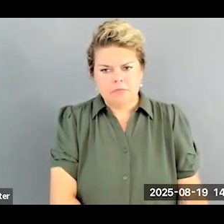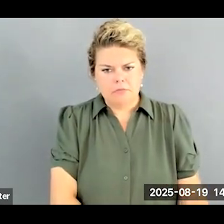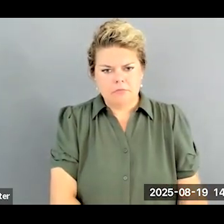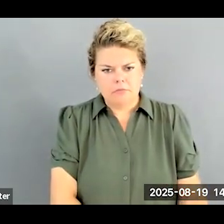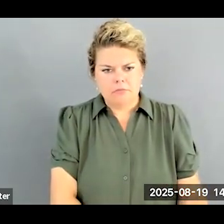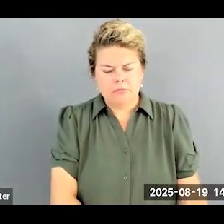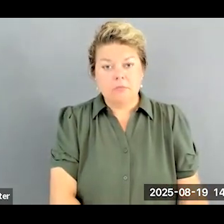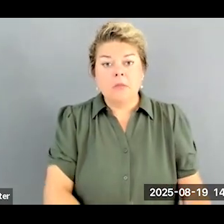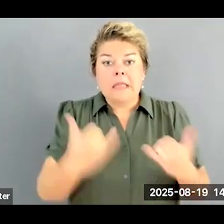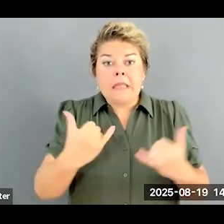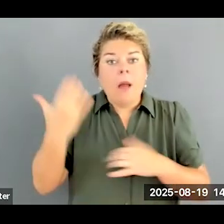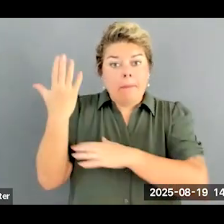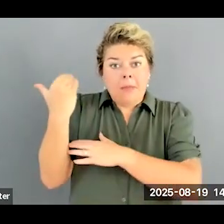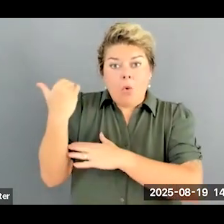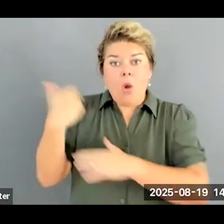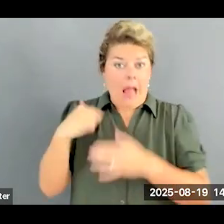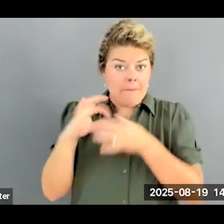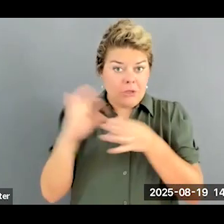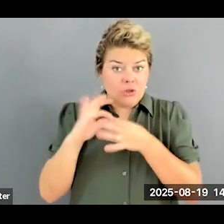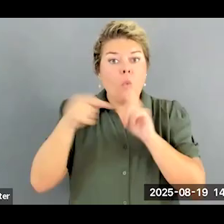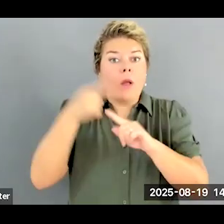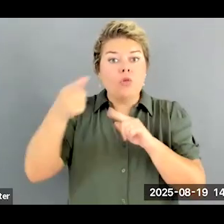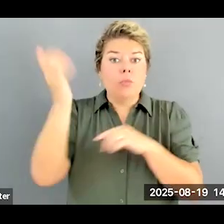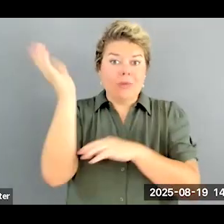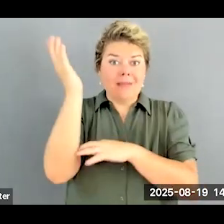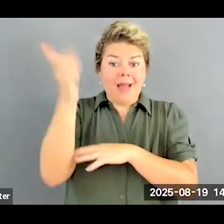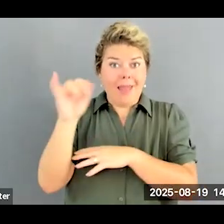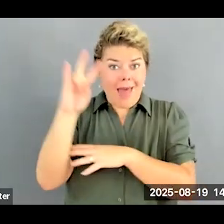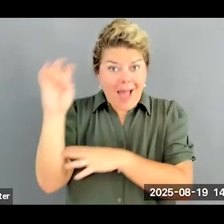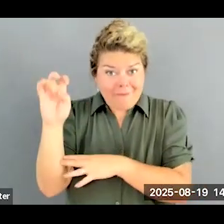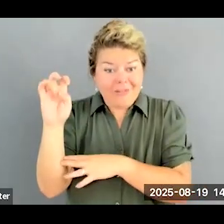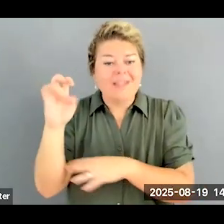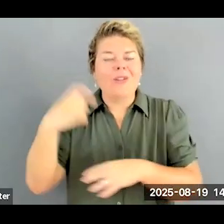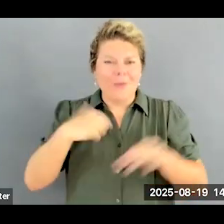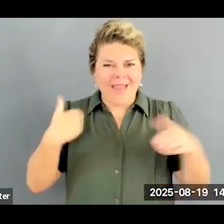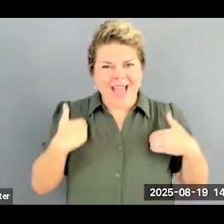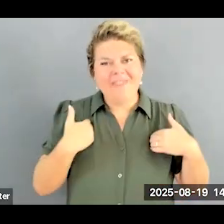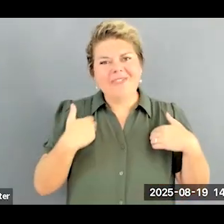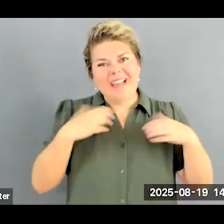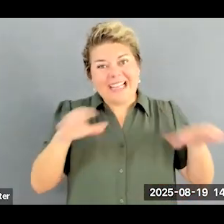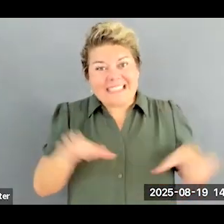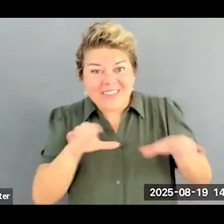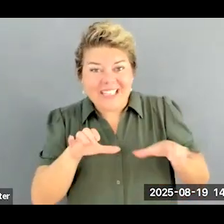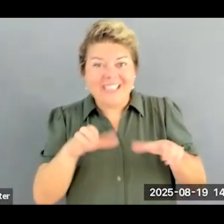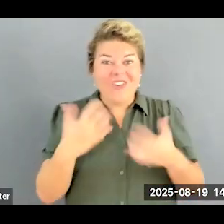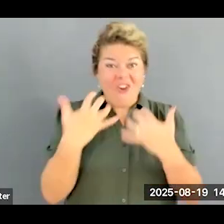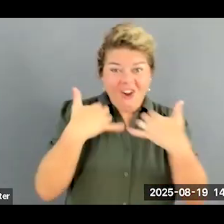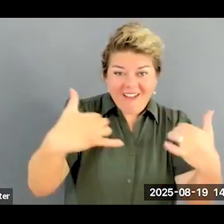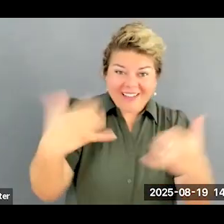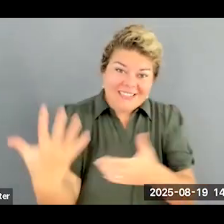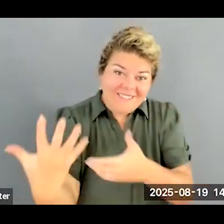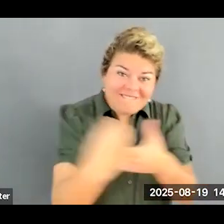Now, earlier I stated that when presenting this live, we do an interactive activity and we do have our audience engage